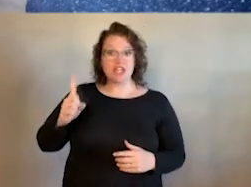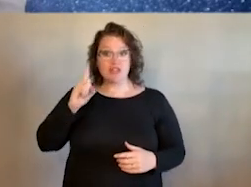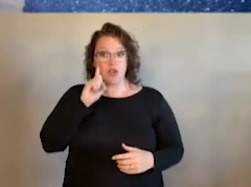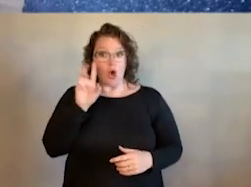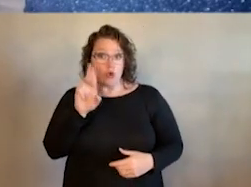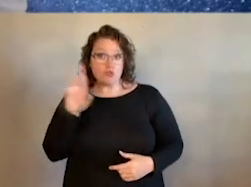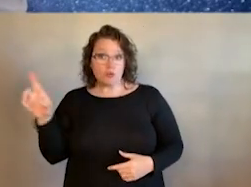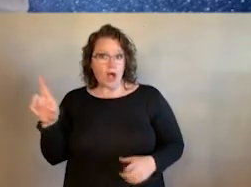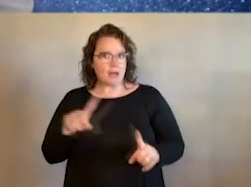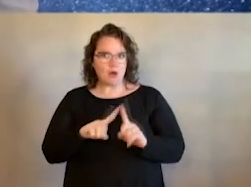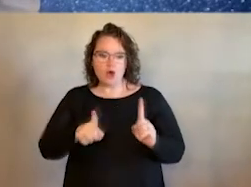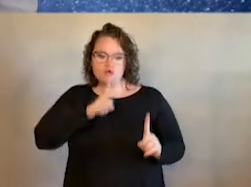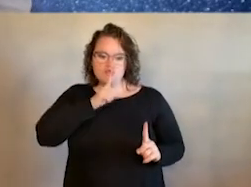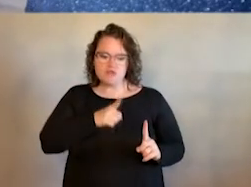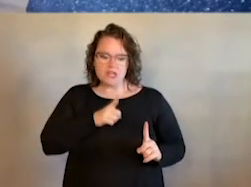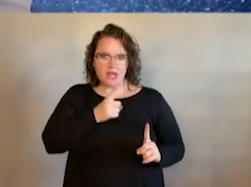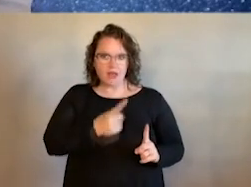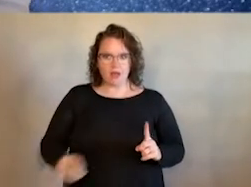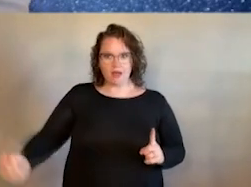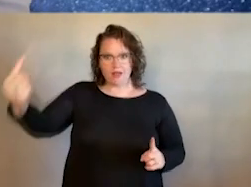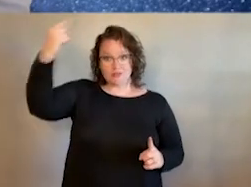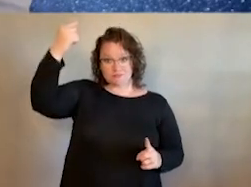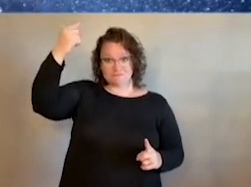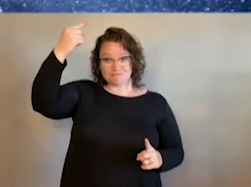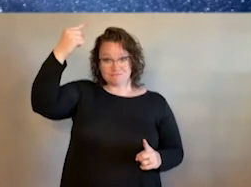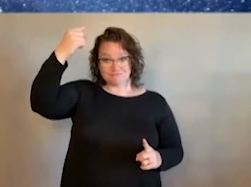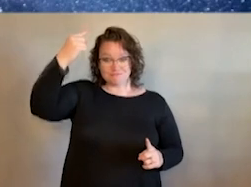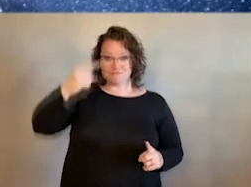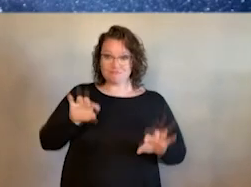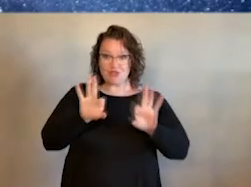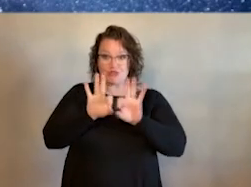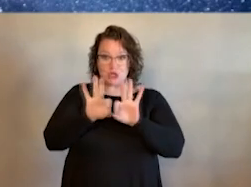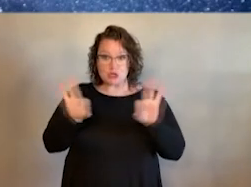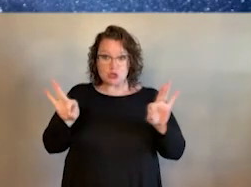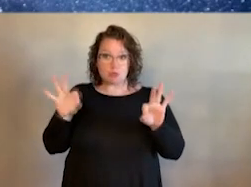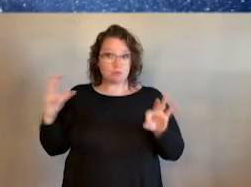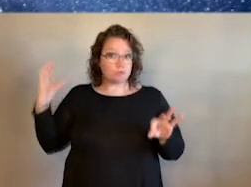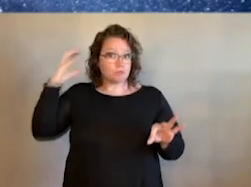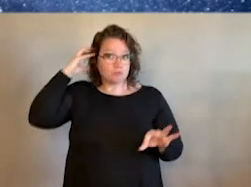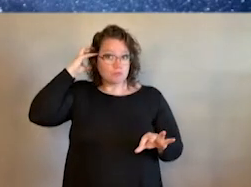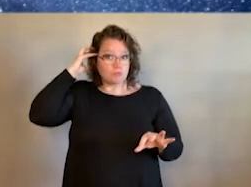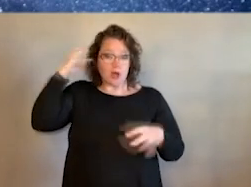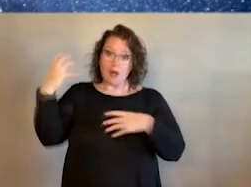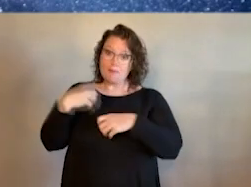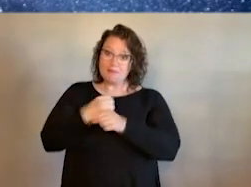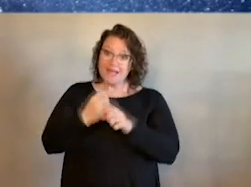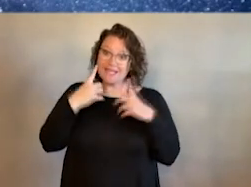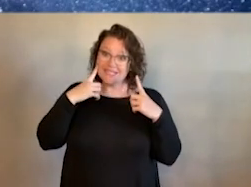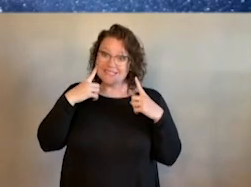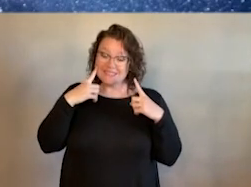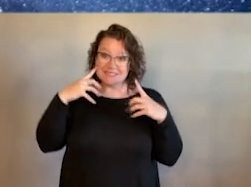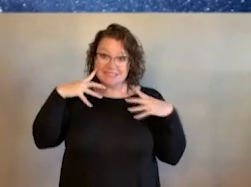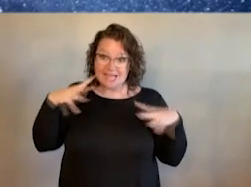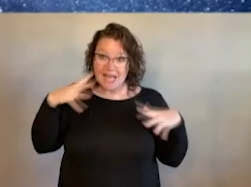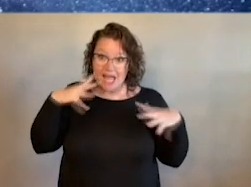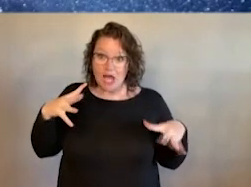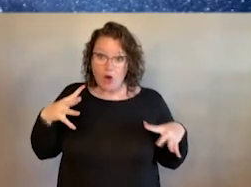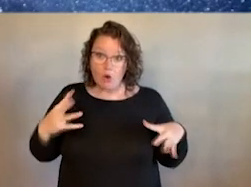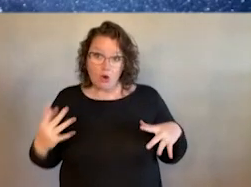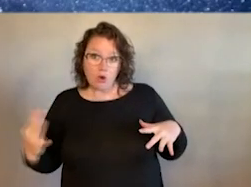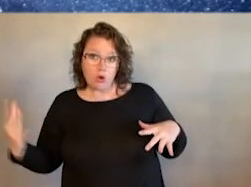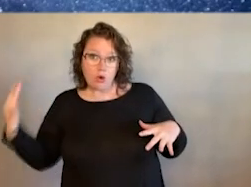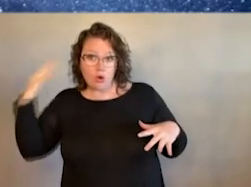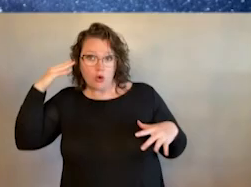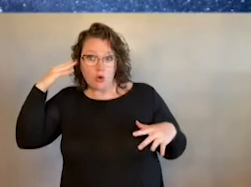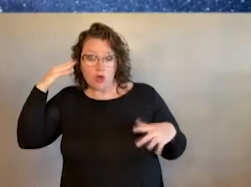right. However, they were right above her head. The tube over her ear made it so that the sound got to her right ear before